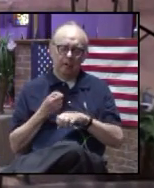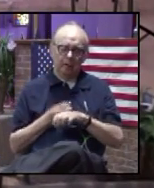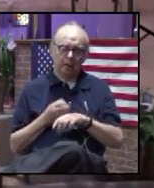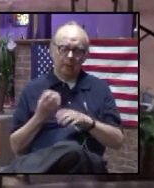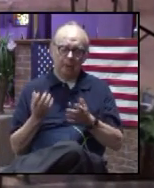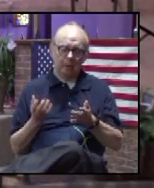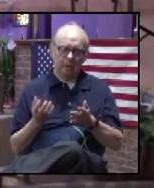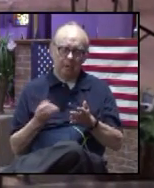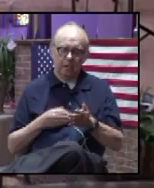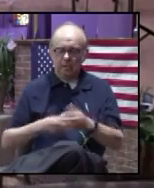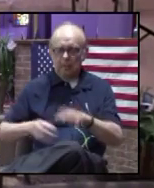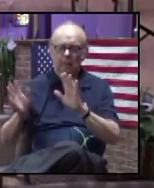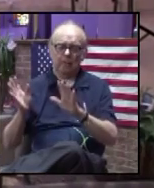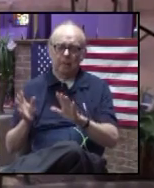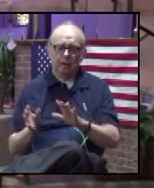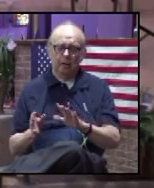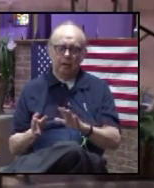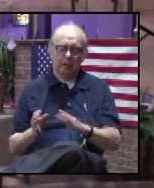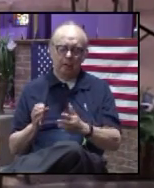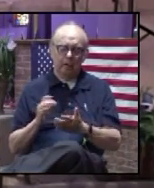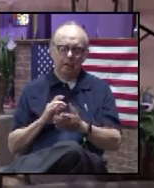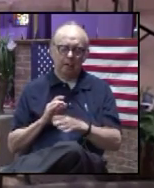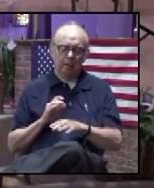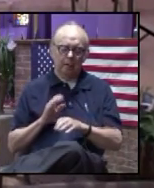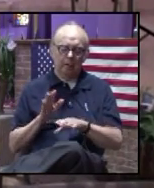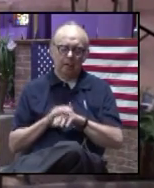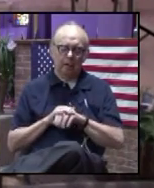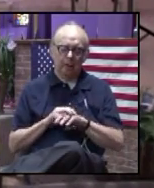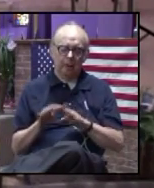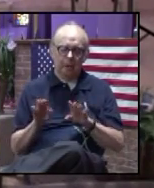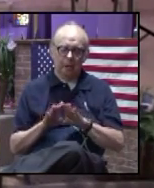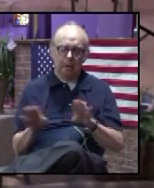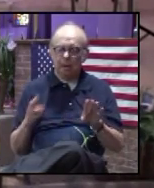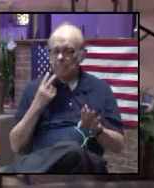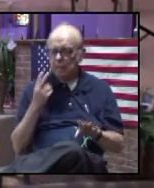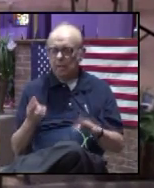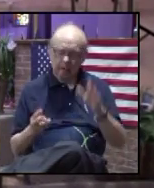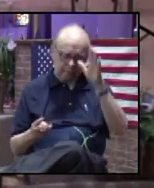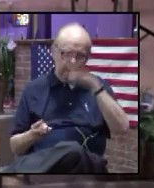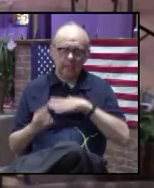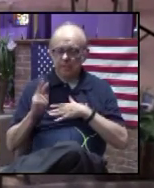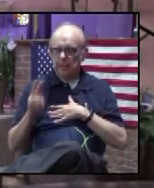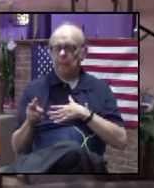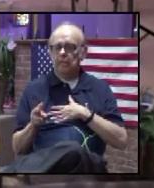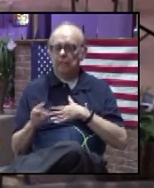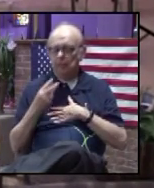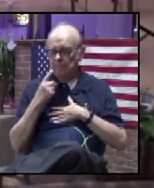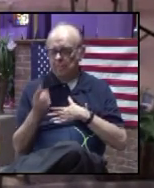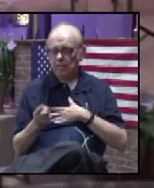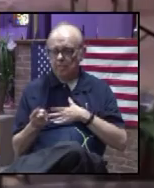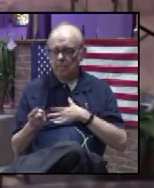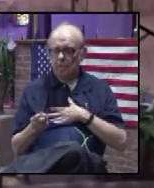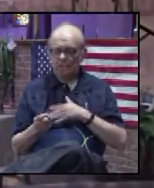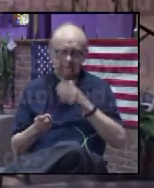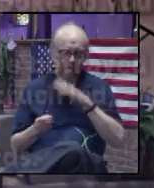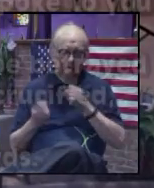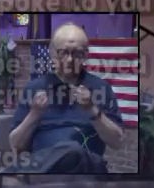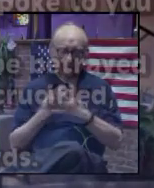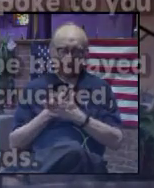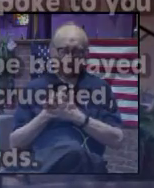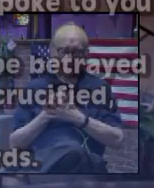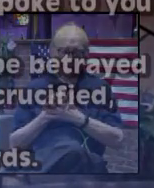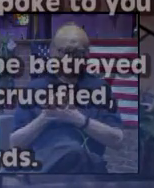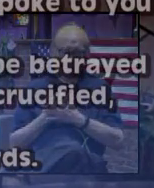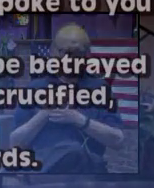The rock is rolled away. The tomb is empty, or it's open. And they see these two guys there. And they say, so the women were terrified, and they